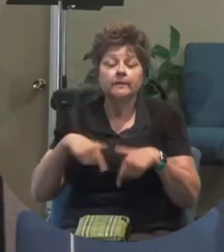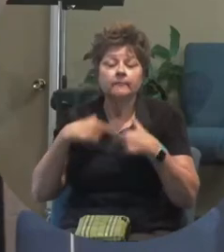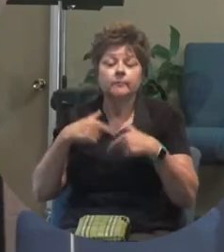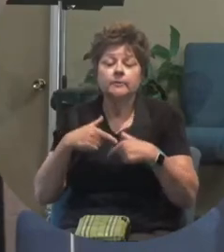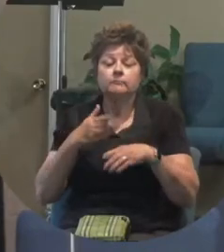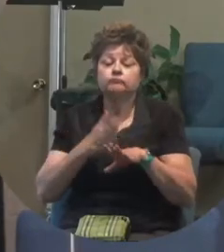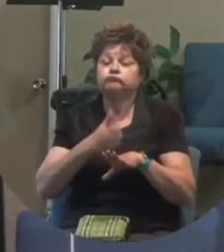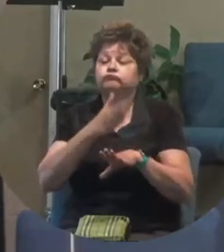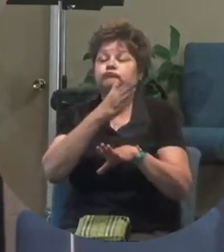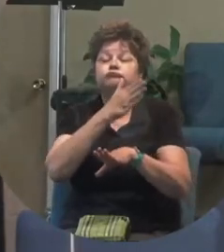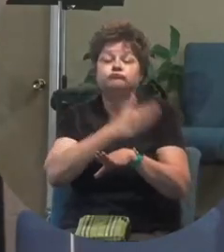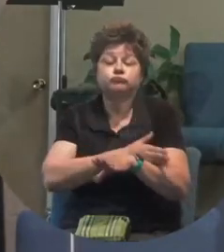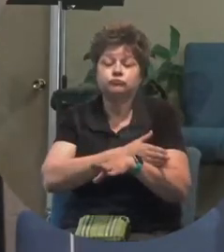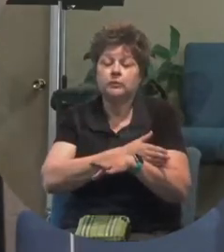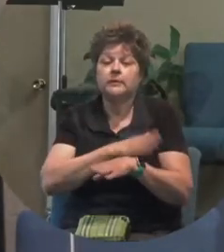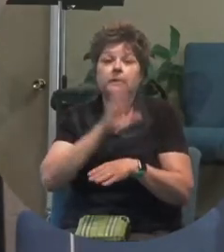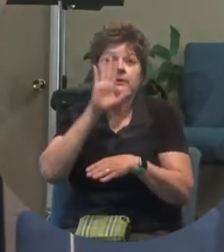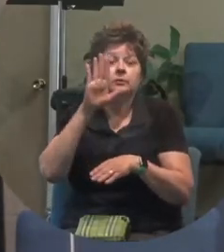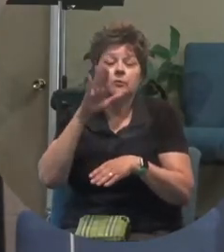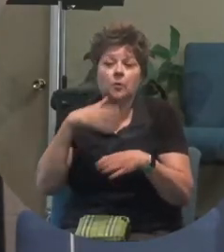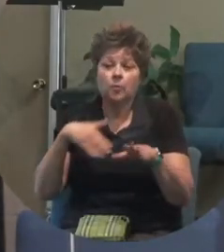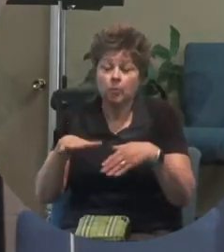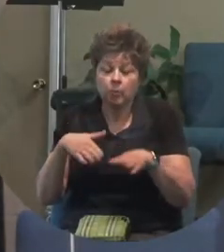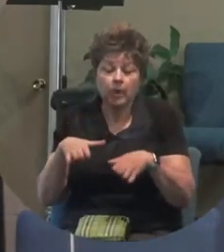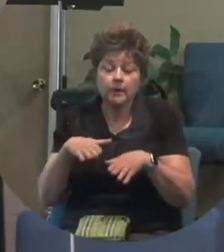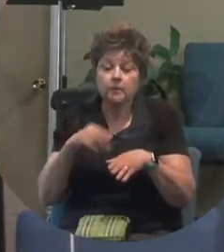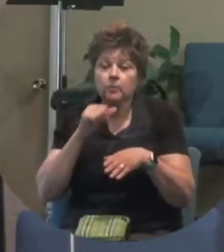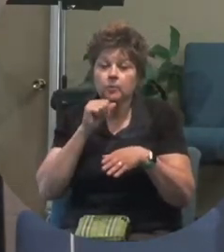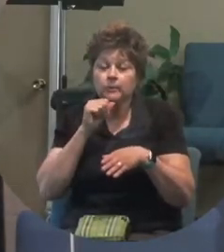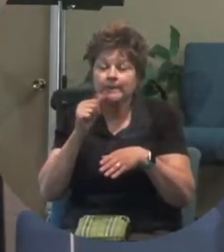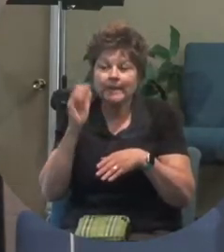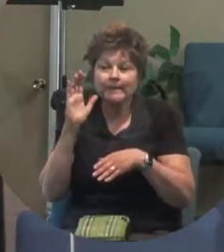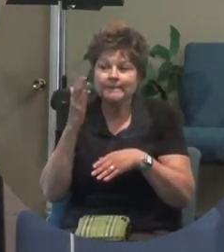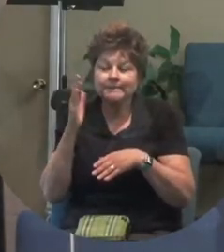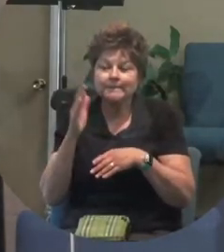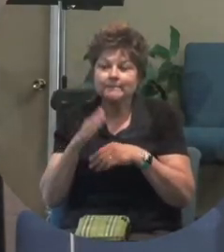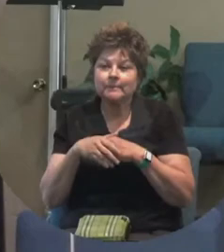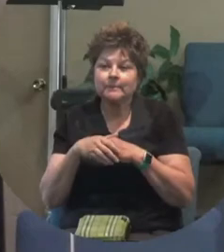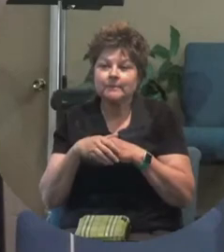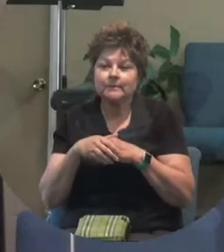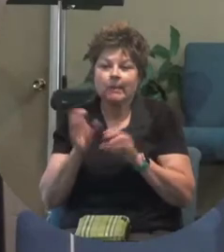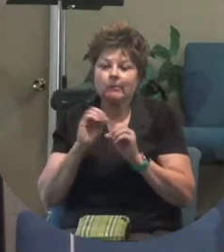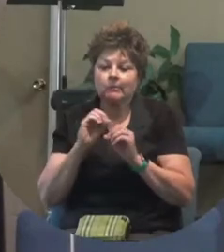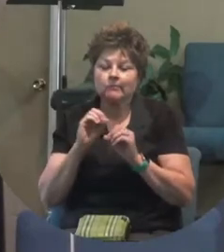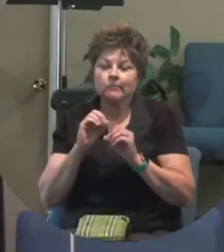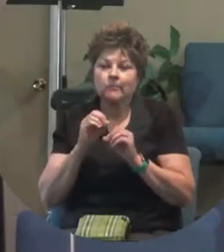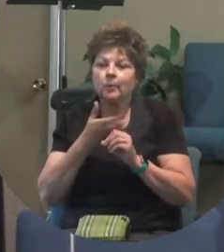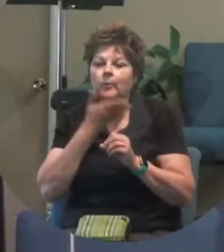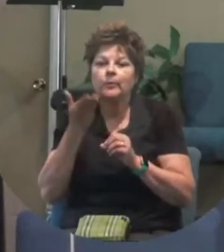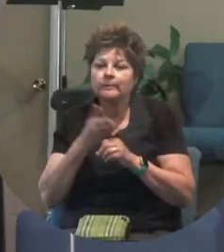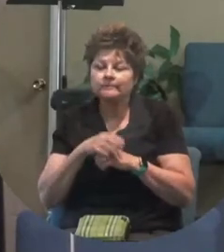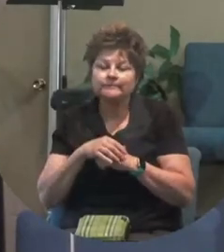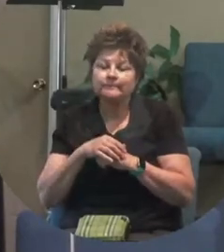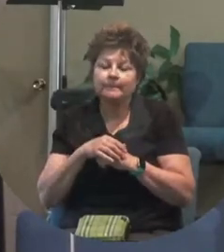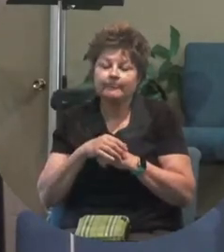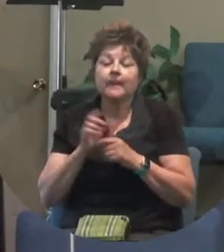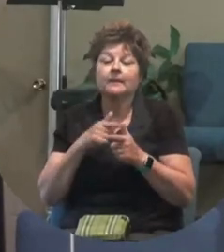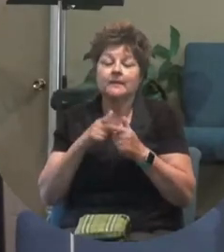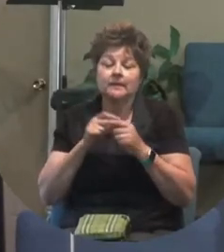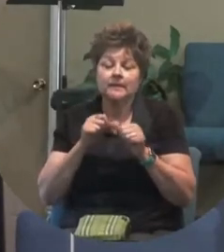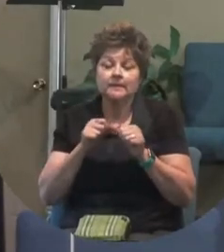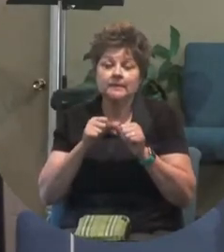And your walk with God will not seem futile. And then he goes on in verses 5 and 6, and he